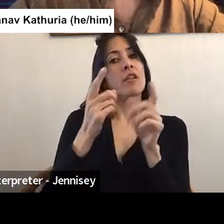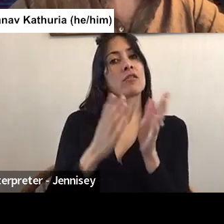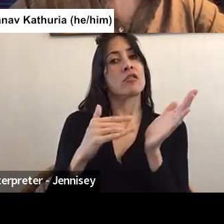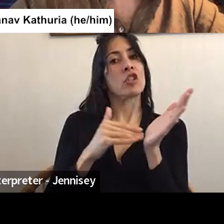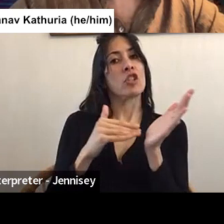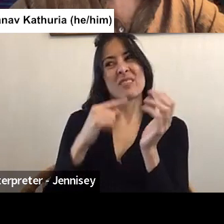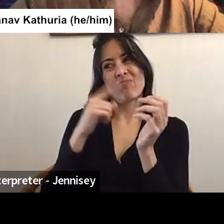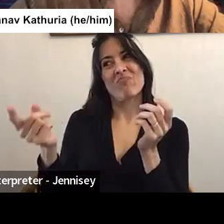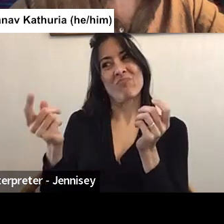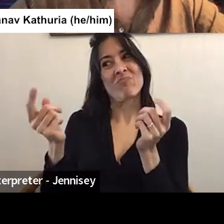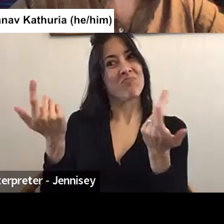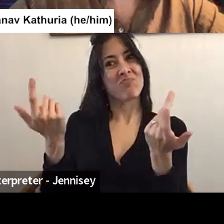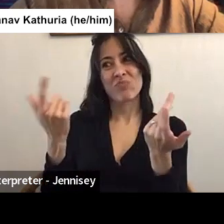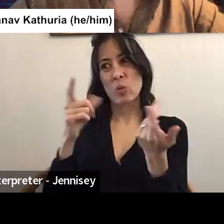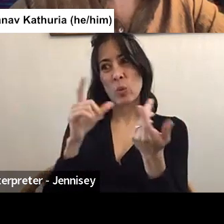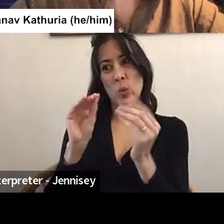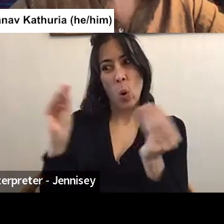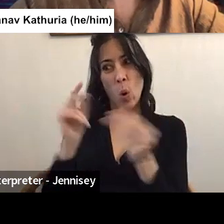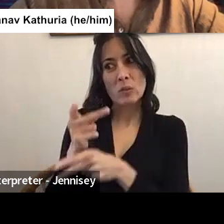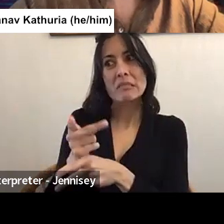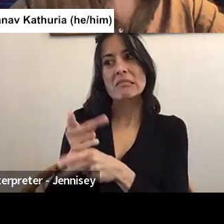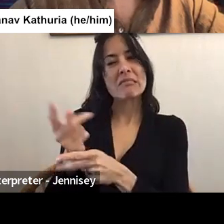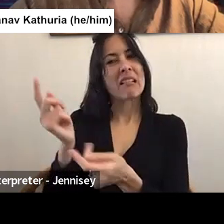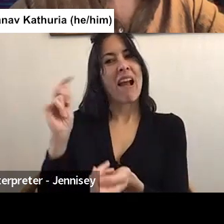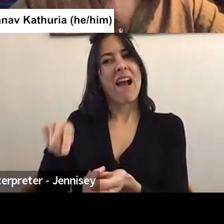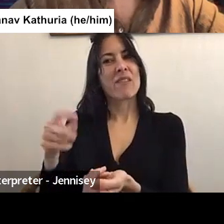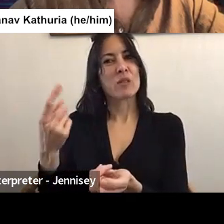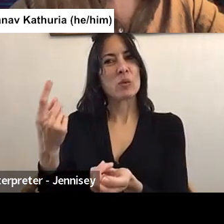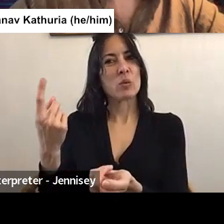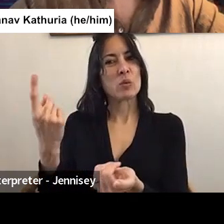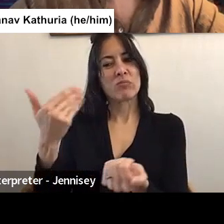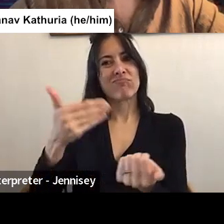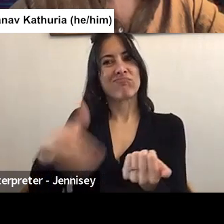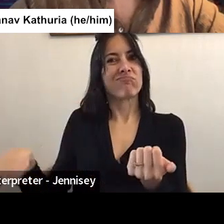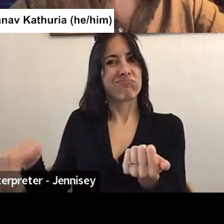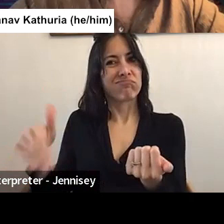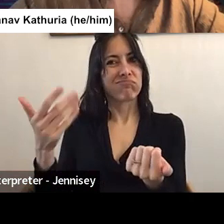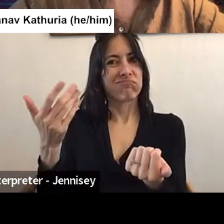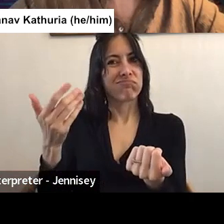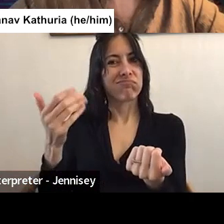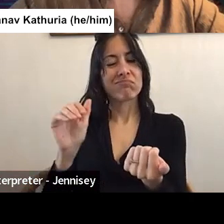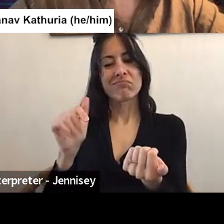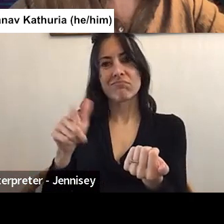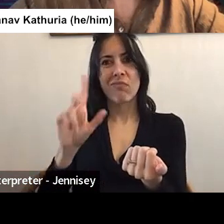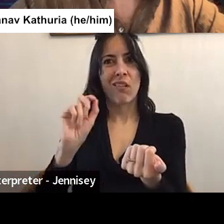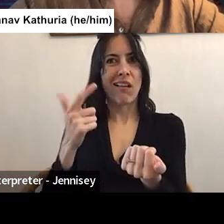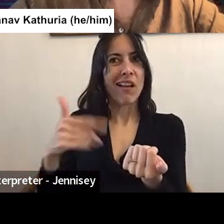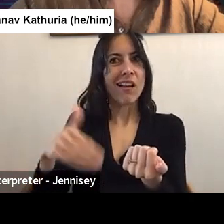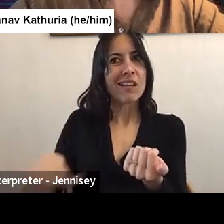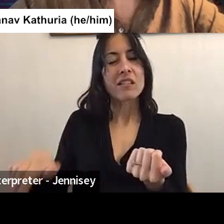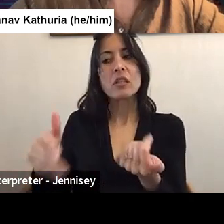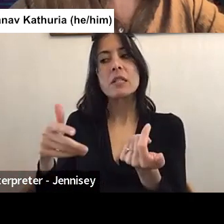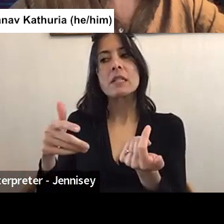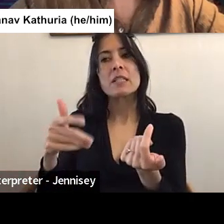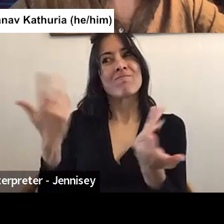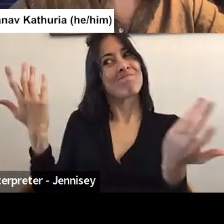get an amputation soon if he didn't get his diabetes under control. But the only resource they gave him to do